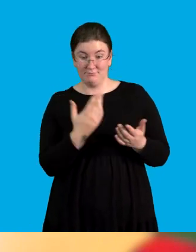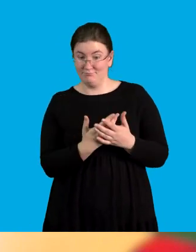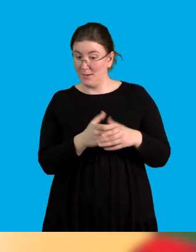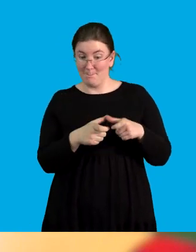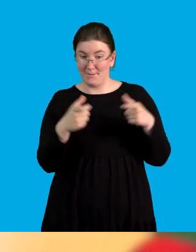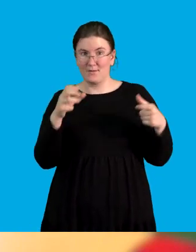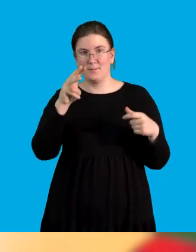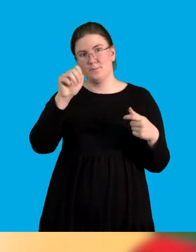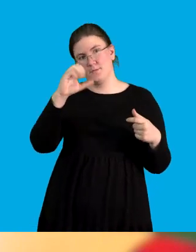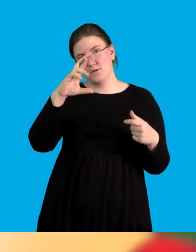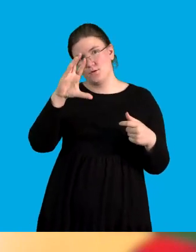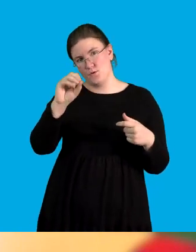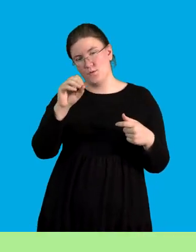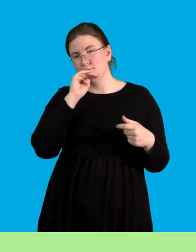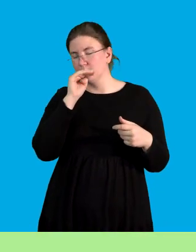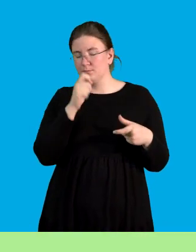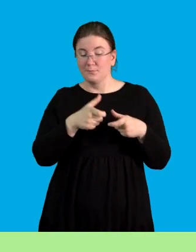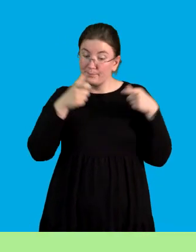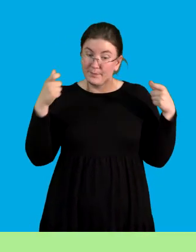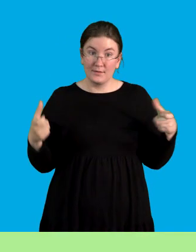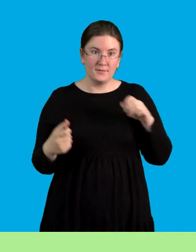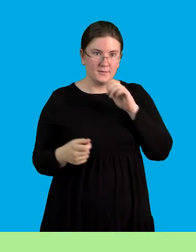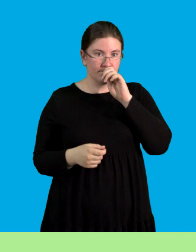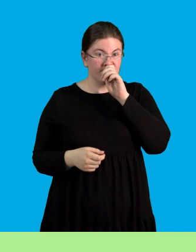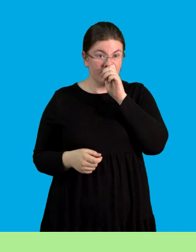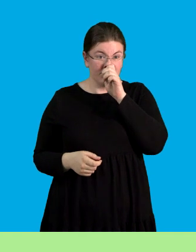are large. They are not small like the others.